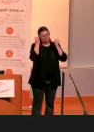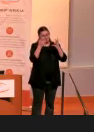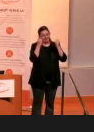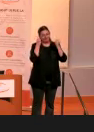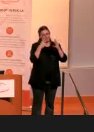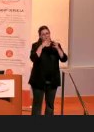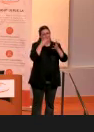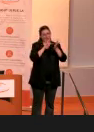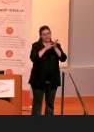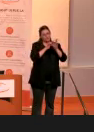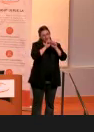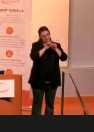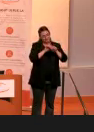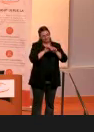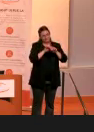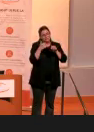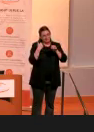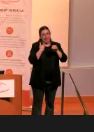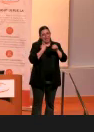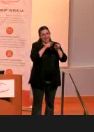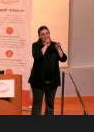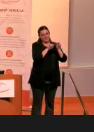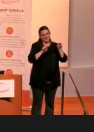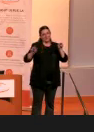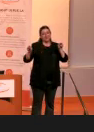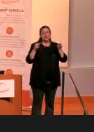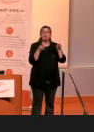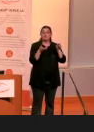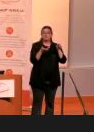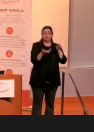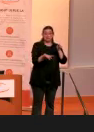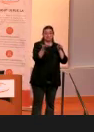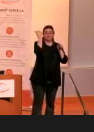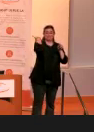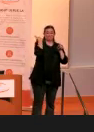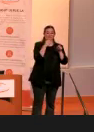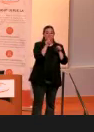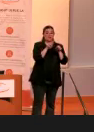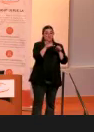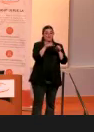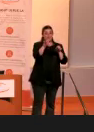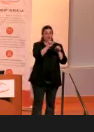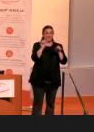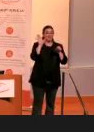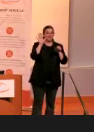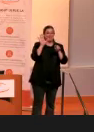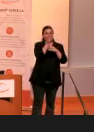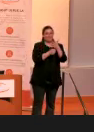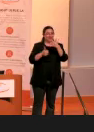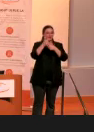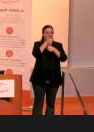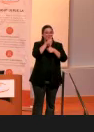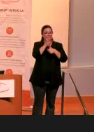who spoke at the last meeting here at UCLA, who used to be head of rheumatology at Children's Hospital of Los